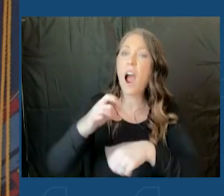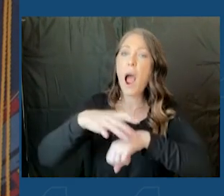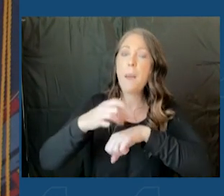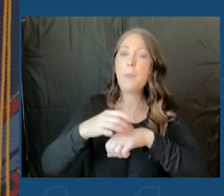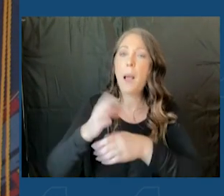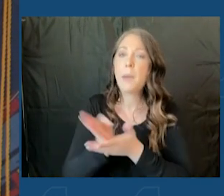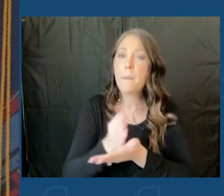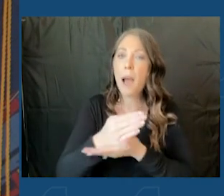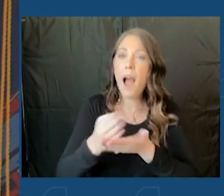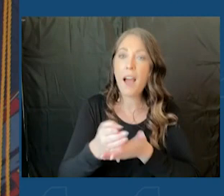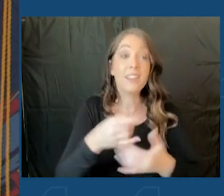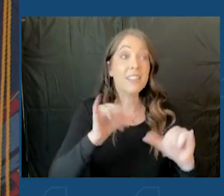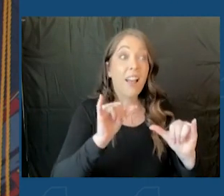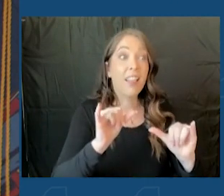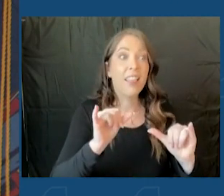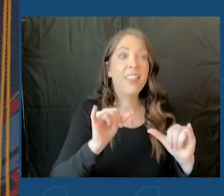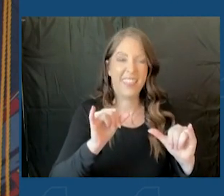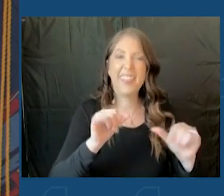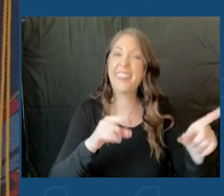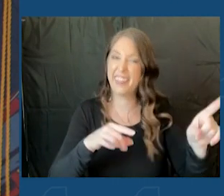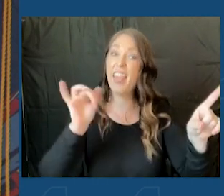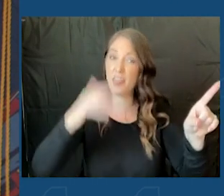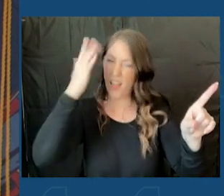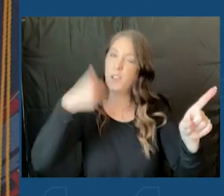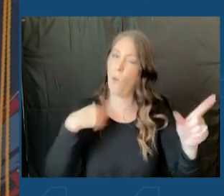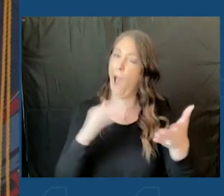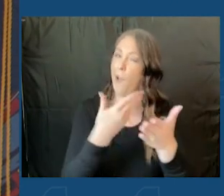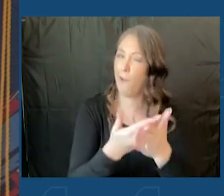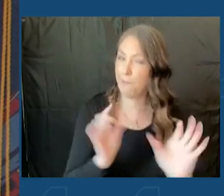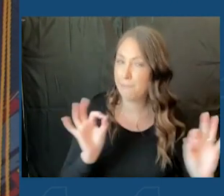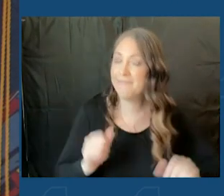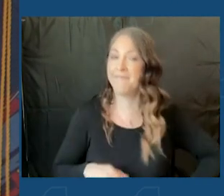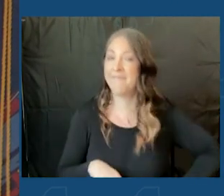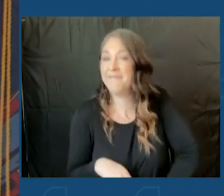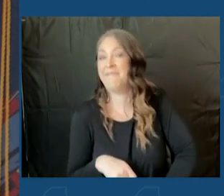You got some? Okay, because that was why I came, actually.